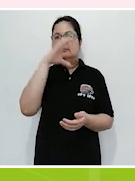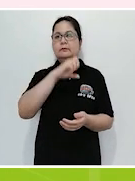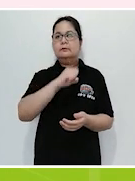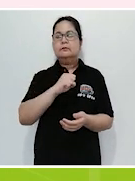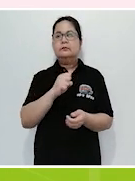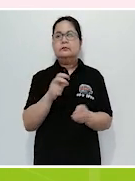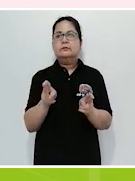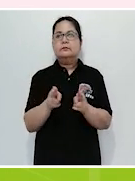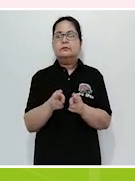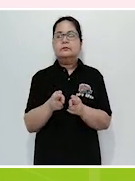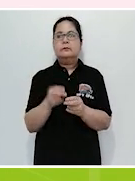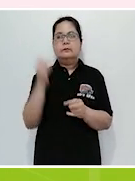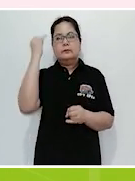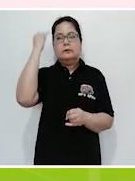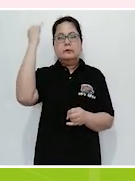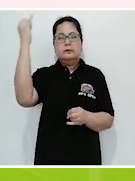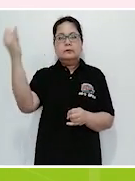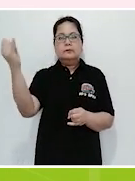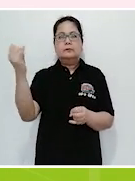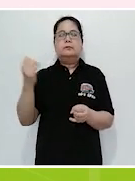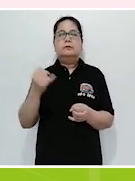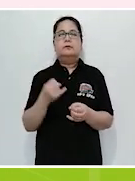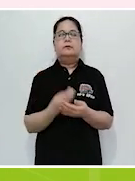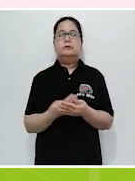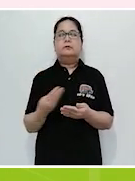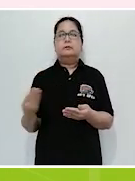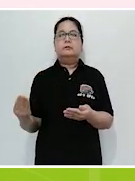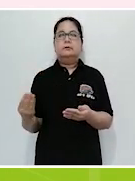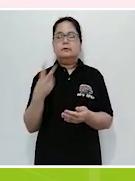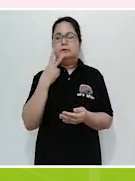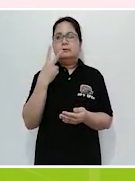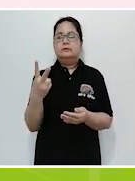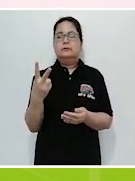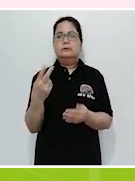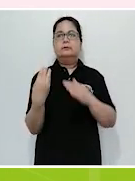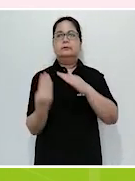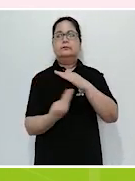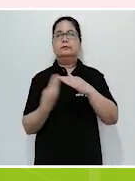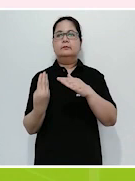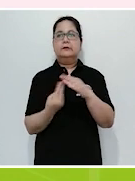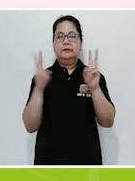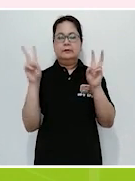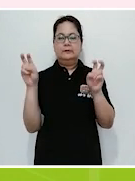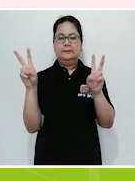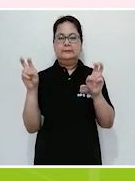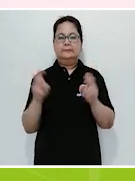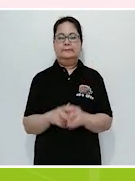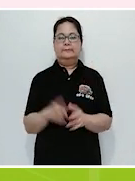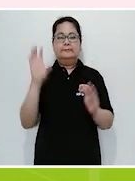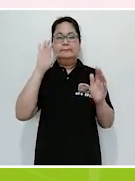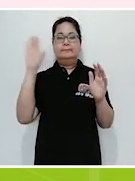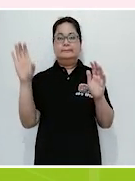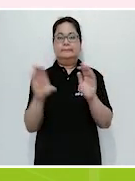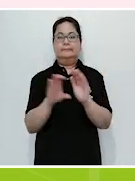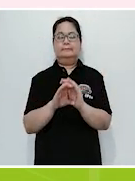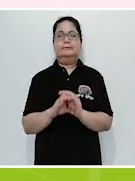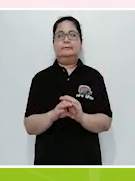you will learn to predict the gist or main point of the material viewed based on